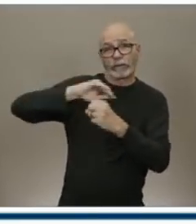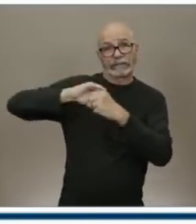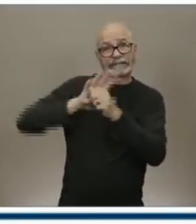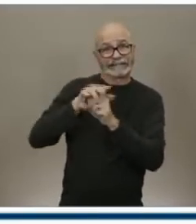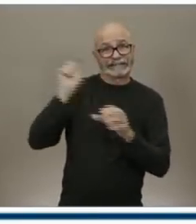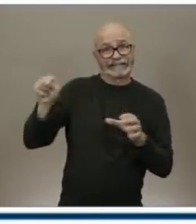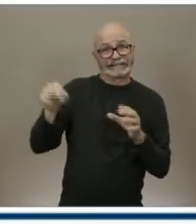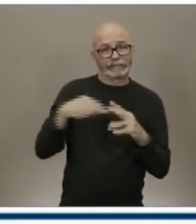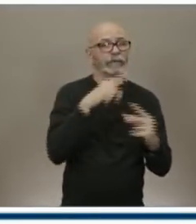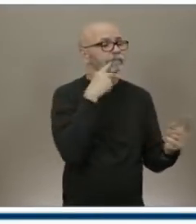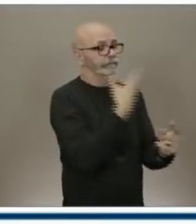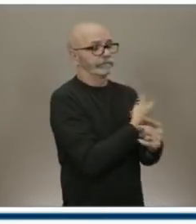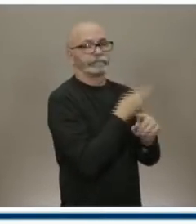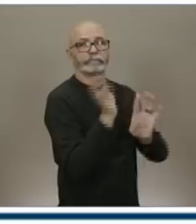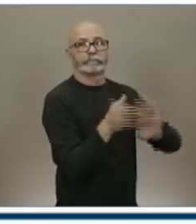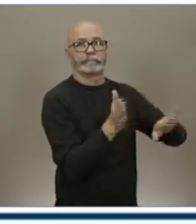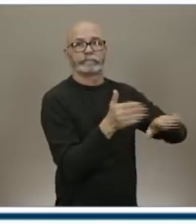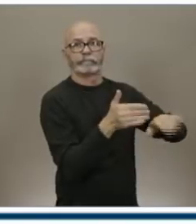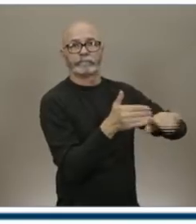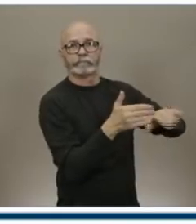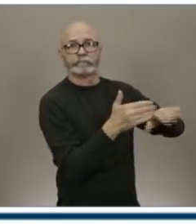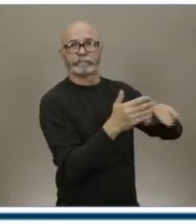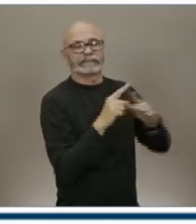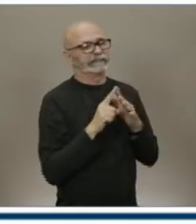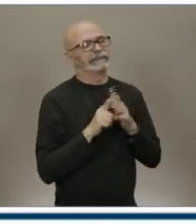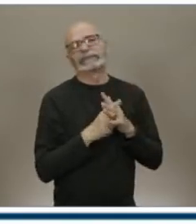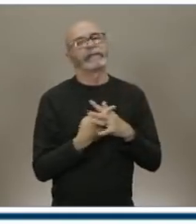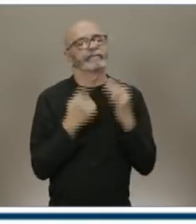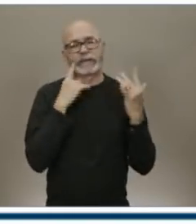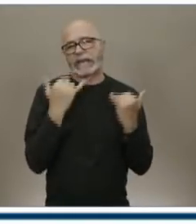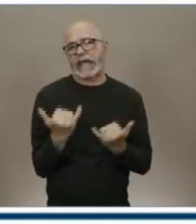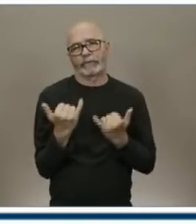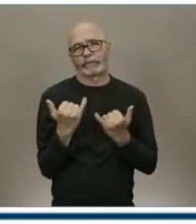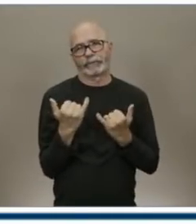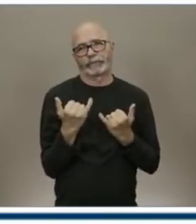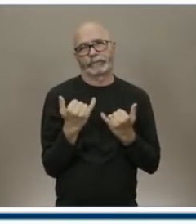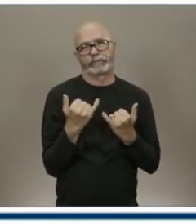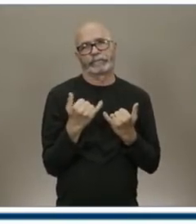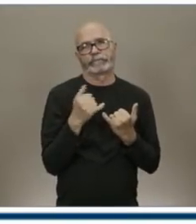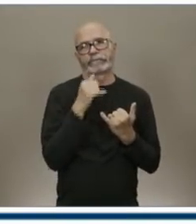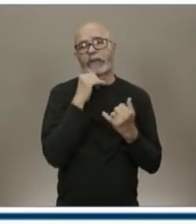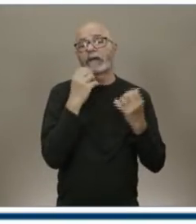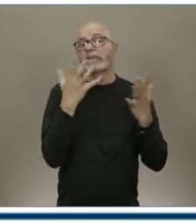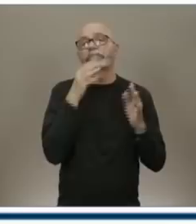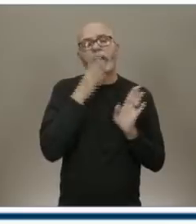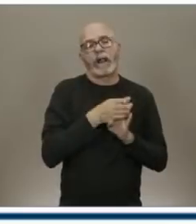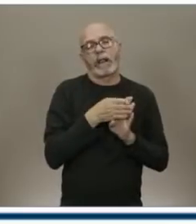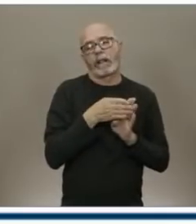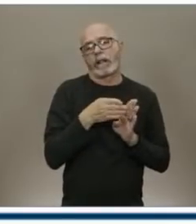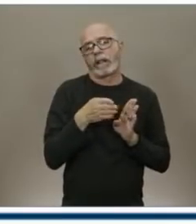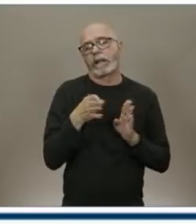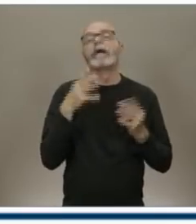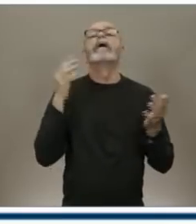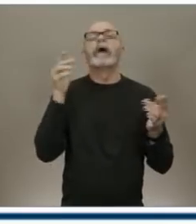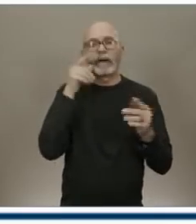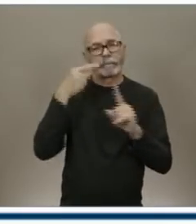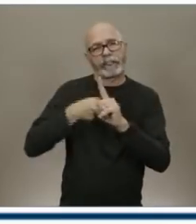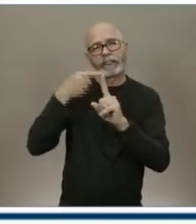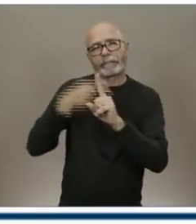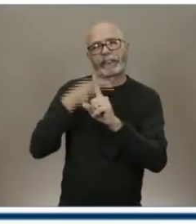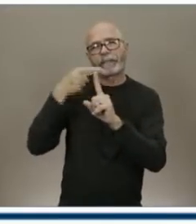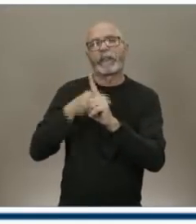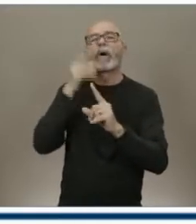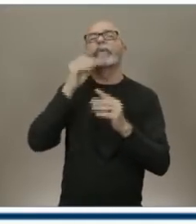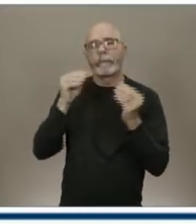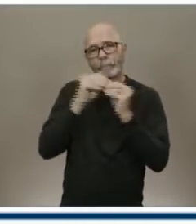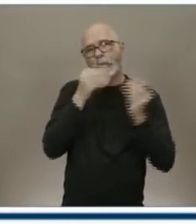and it will take many months before we all get vaccinated. So it's what we do while we are waiting that will matter. That will